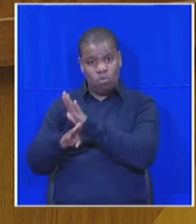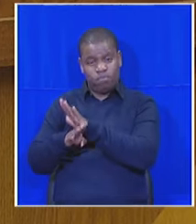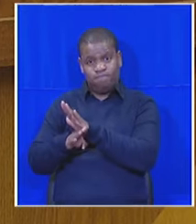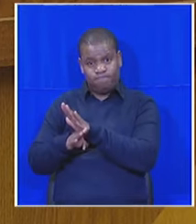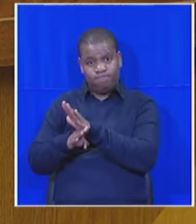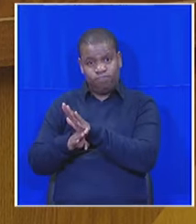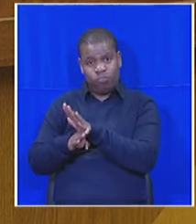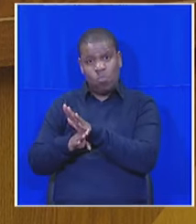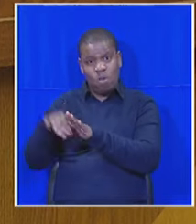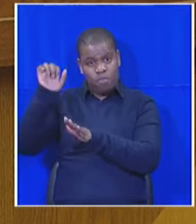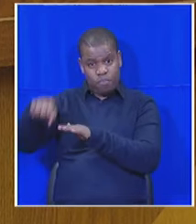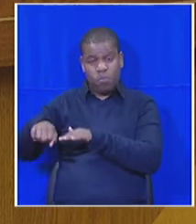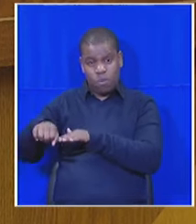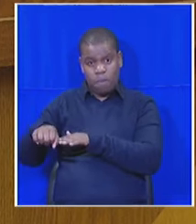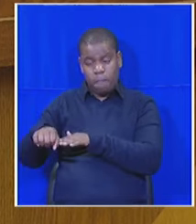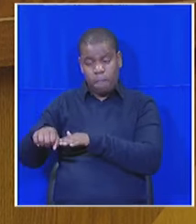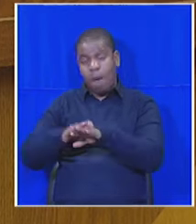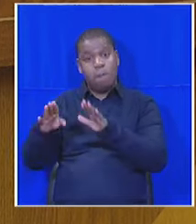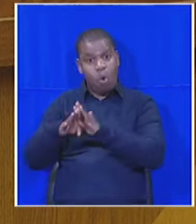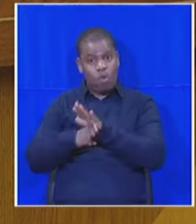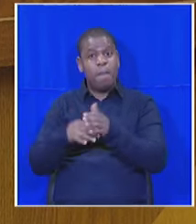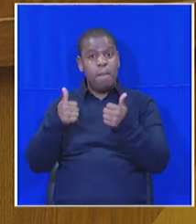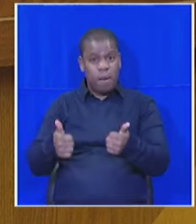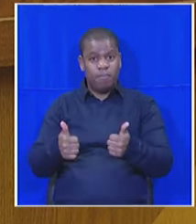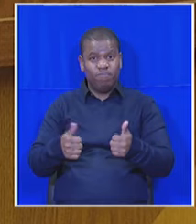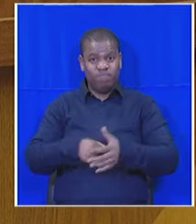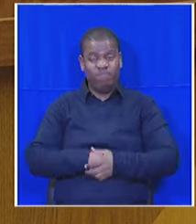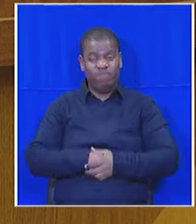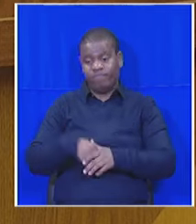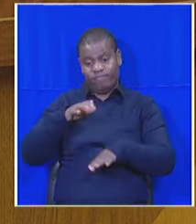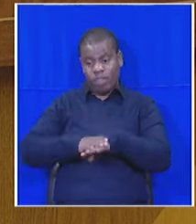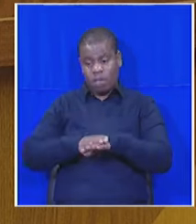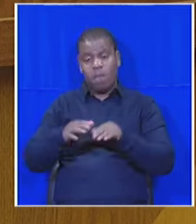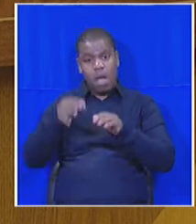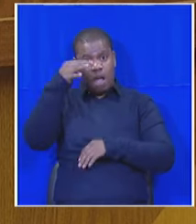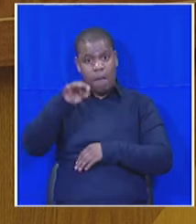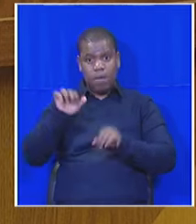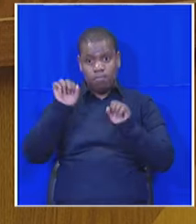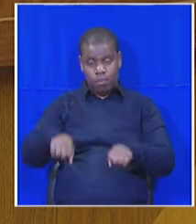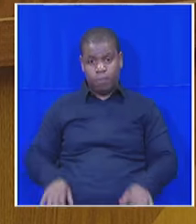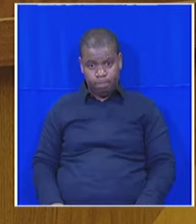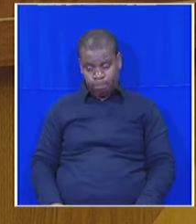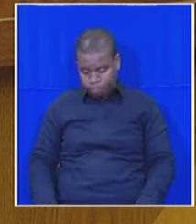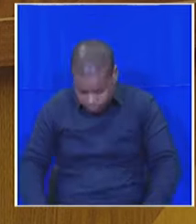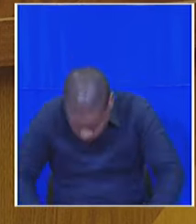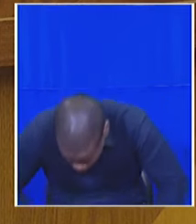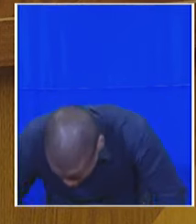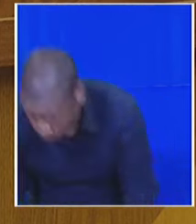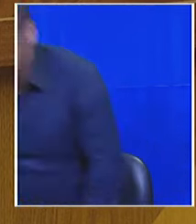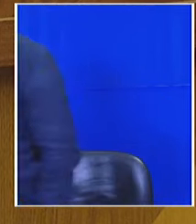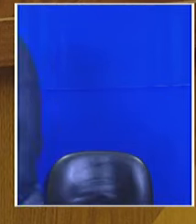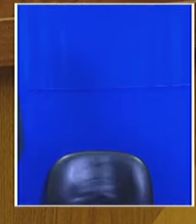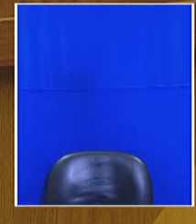and accepted program within the department and government. This program, Chair, to take it